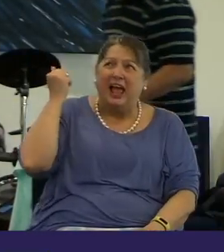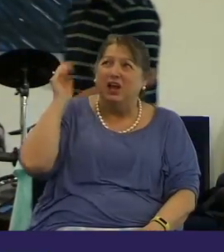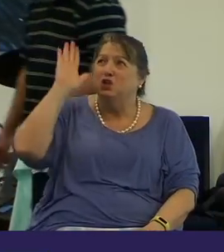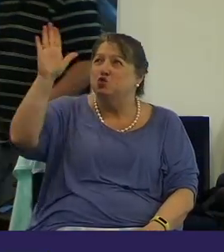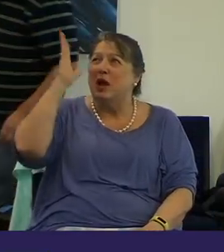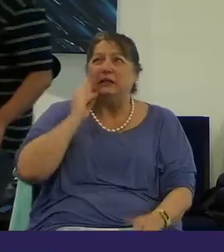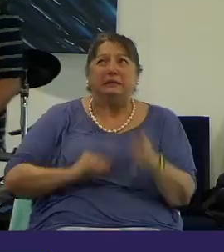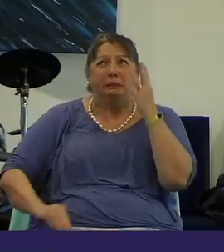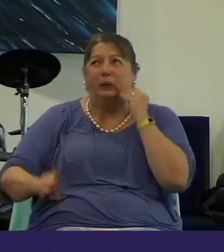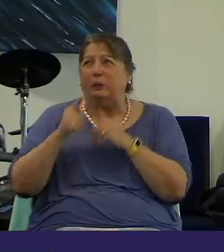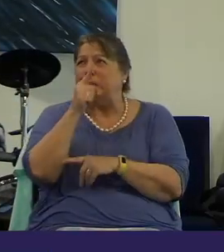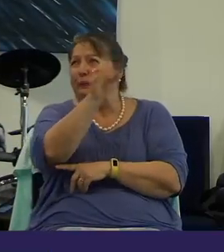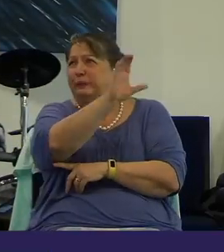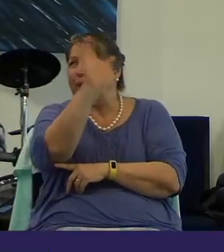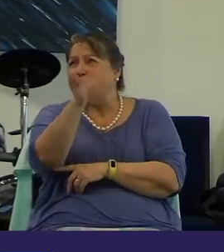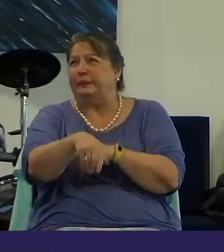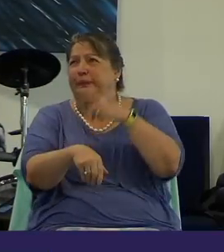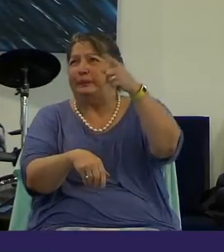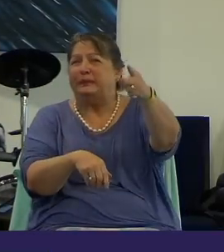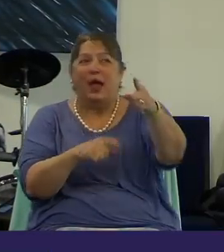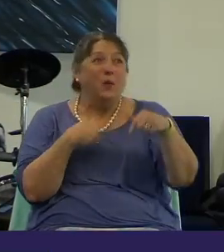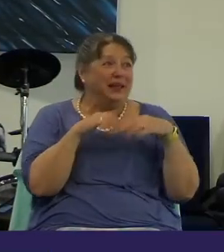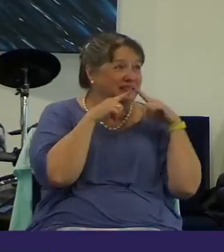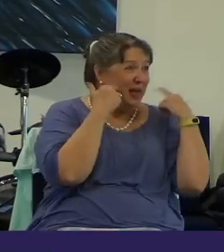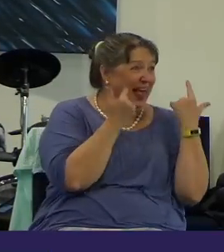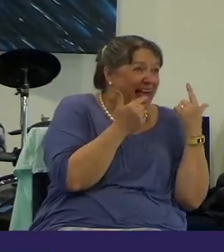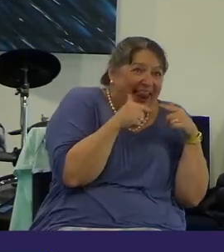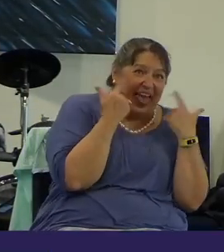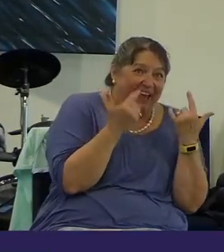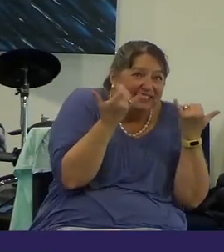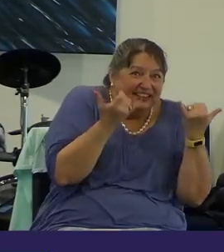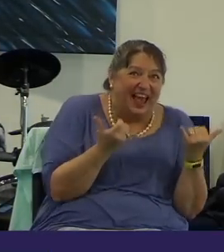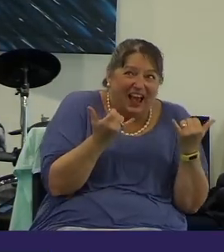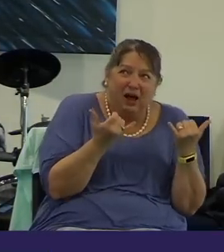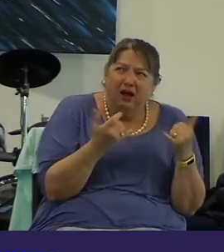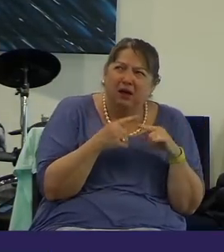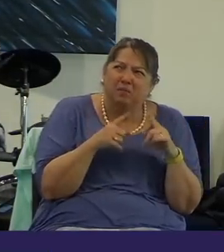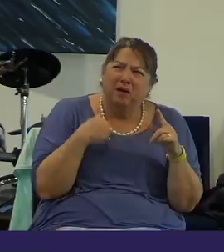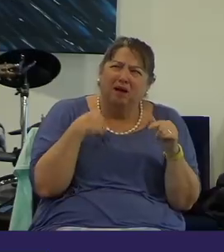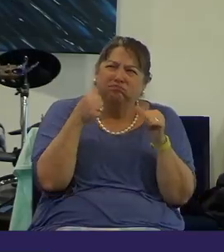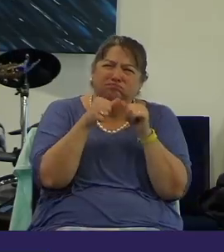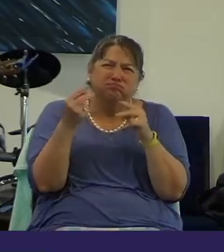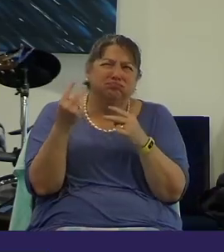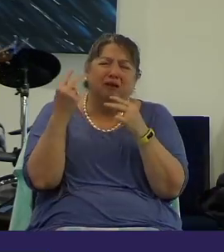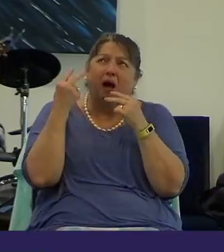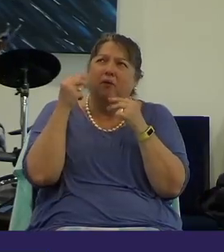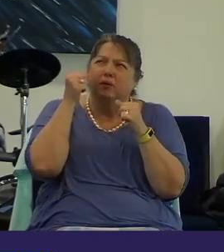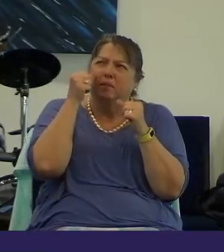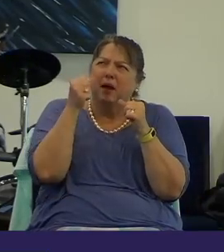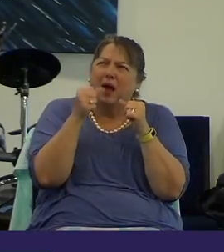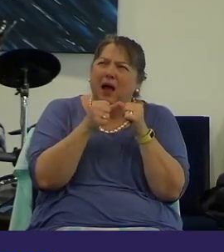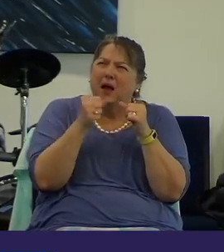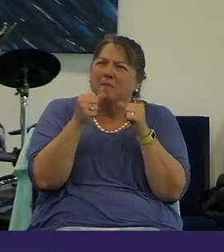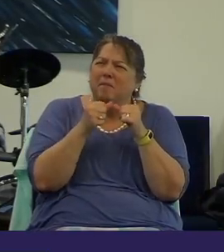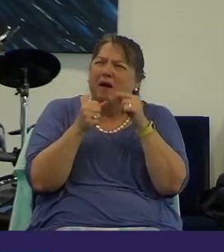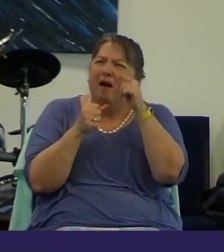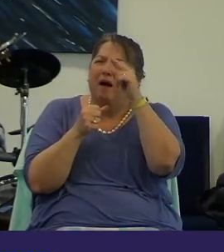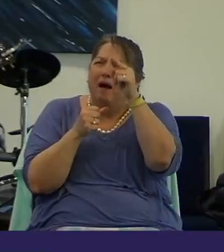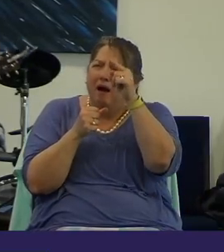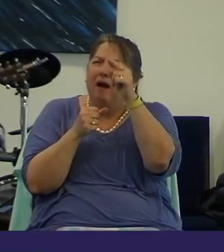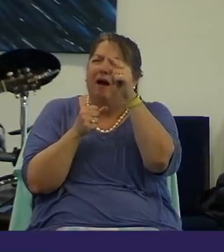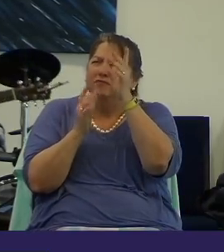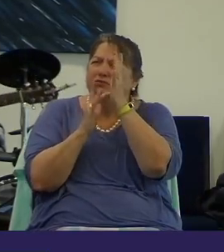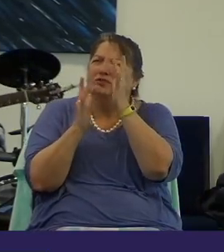us. We can smile, we can laugh, we can rejoice, we can, but never ever